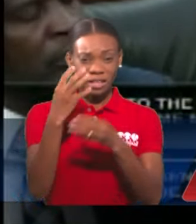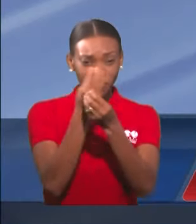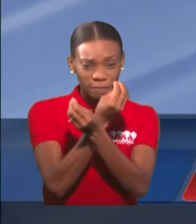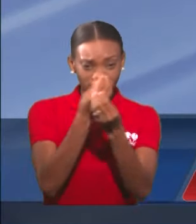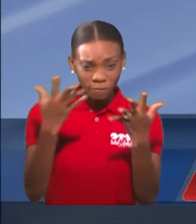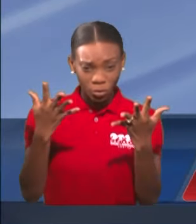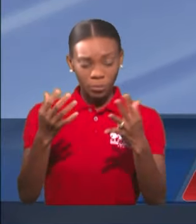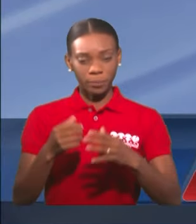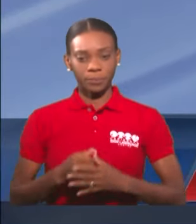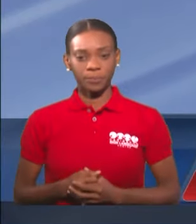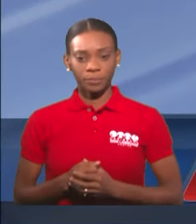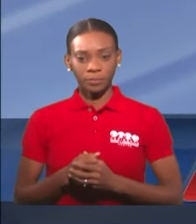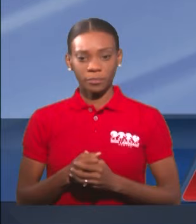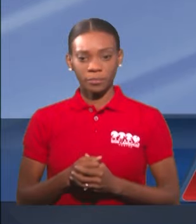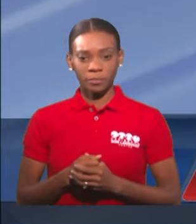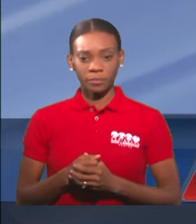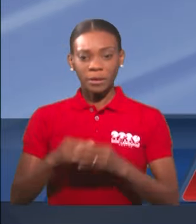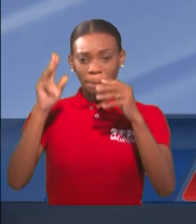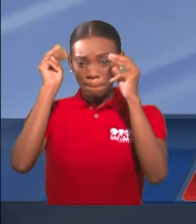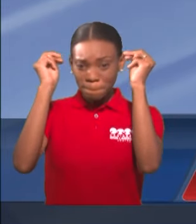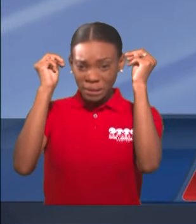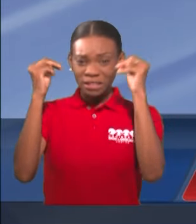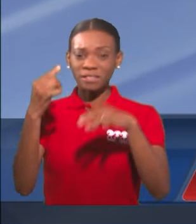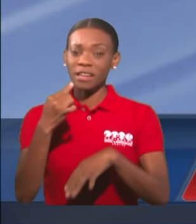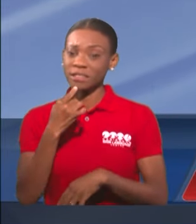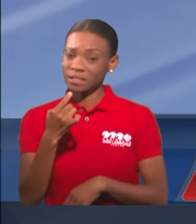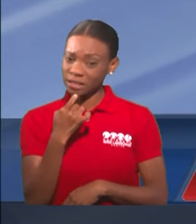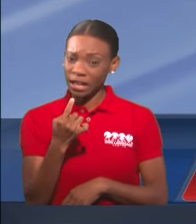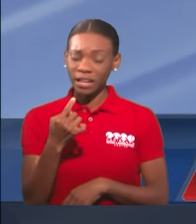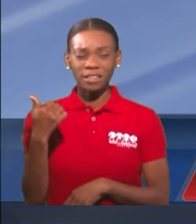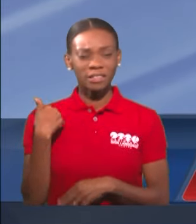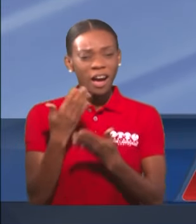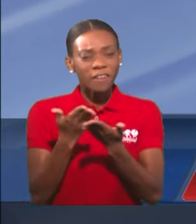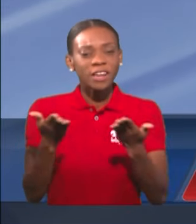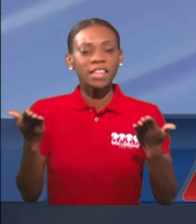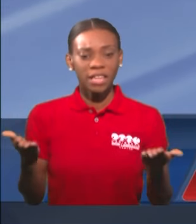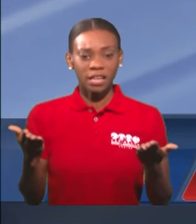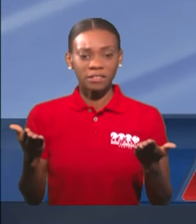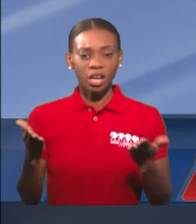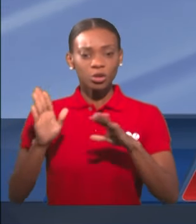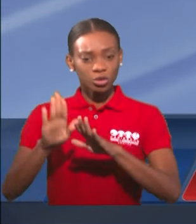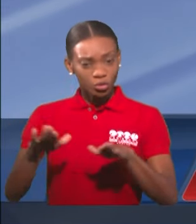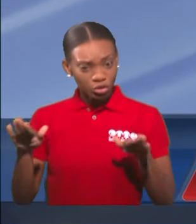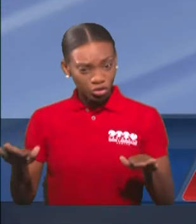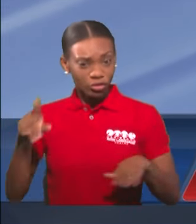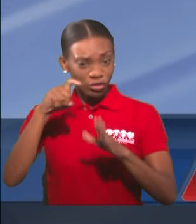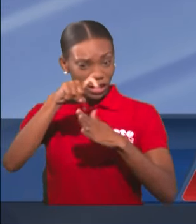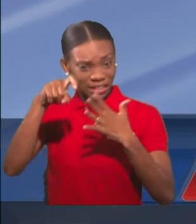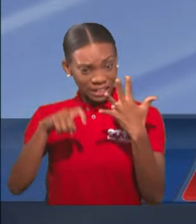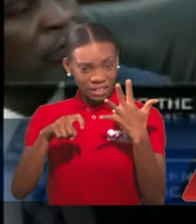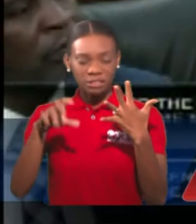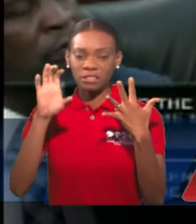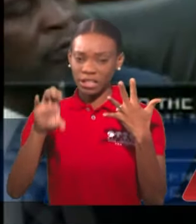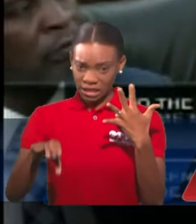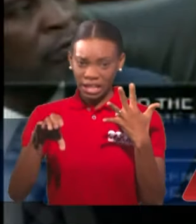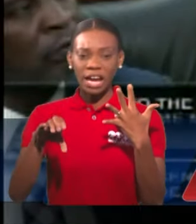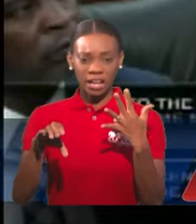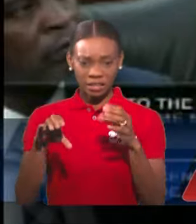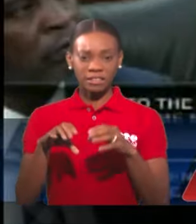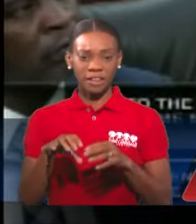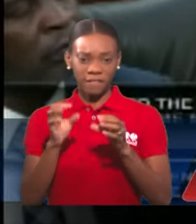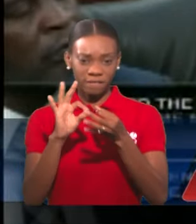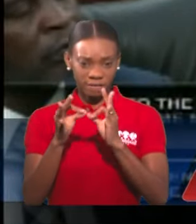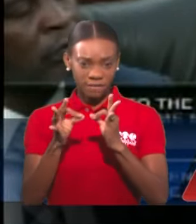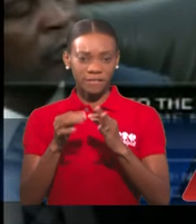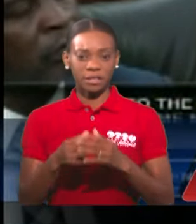procedure. Minister Cox said there are currently measures in place to ensure that the children's needs are being catered to. The home